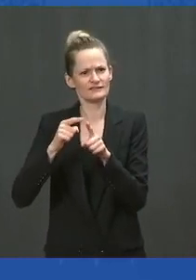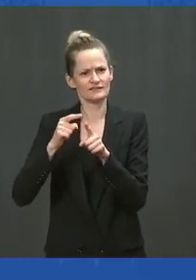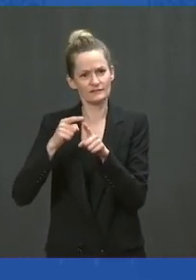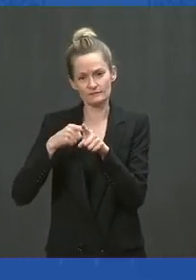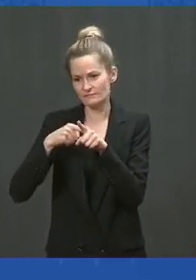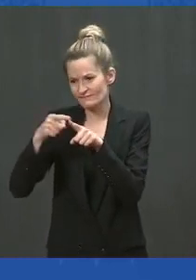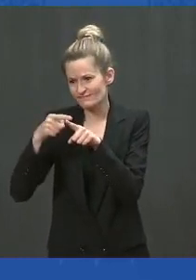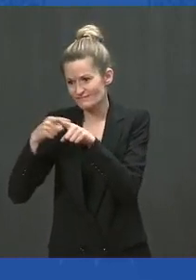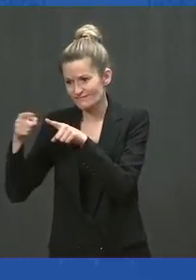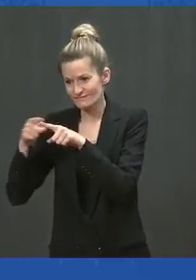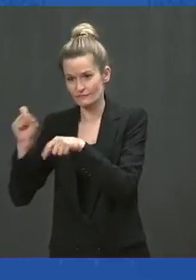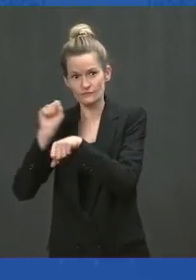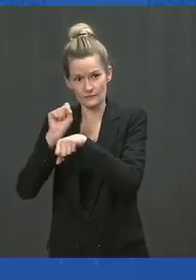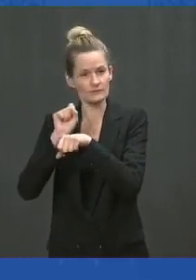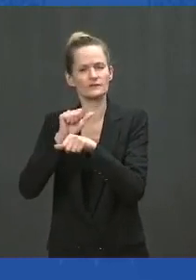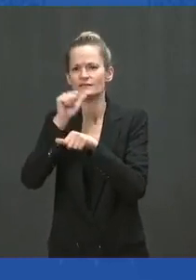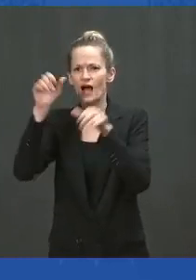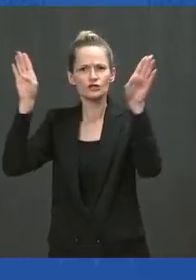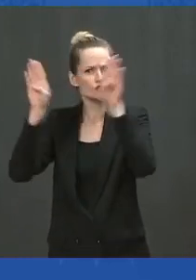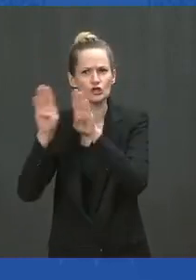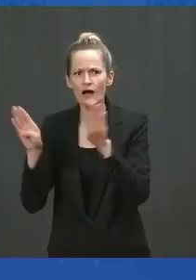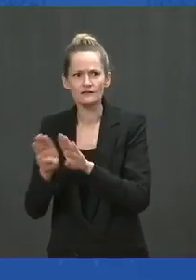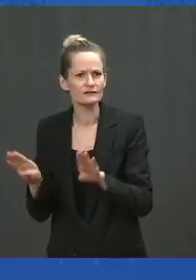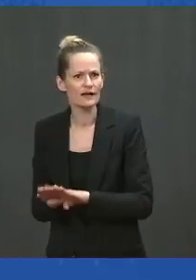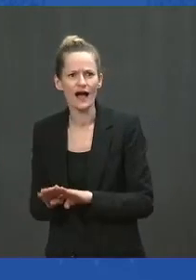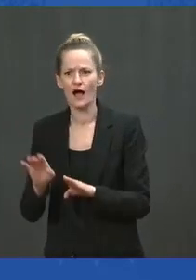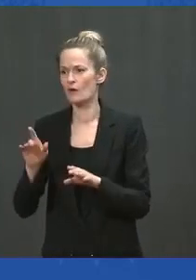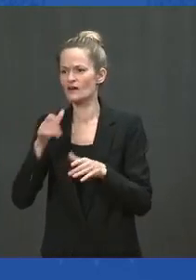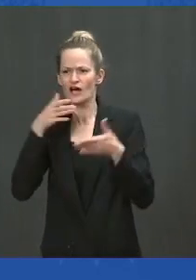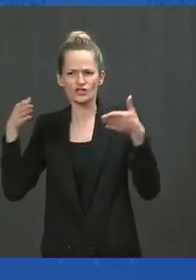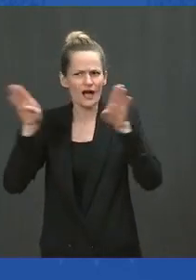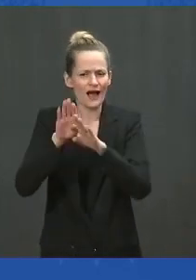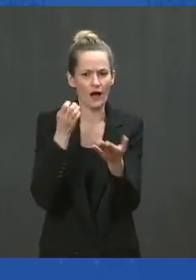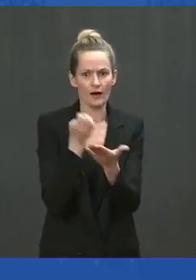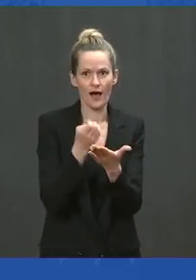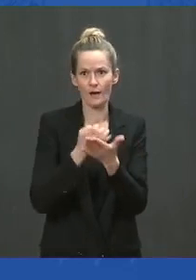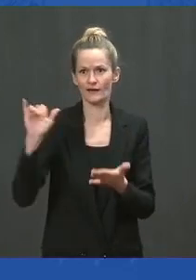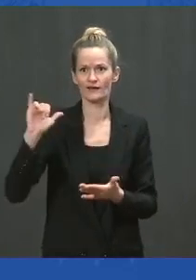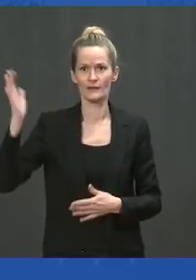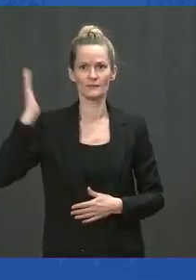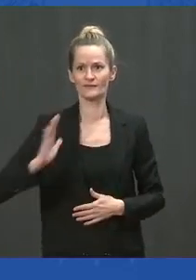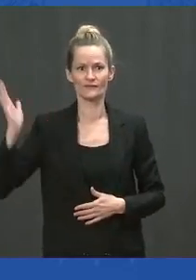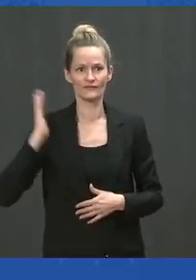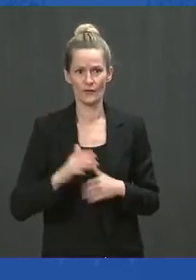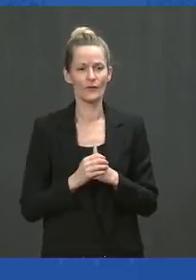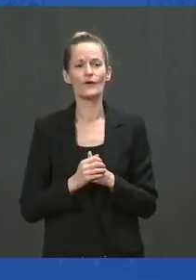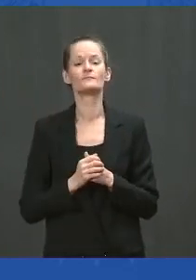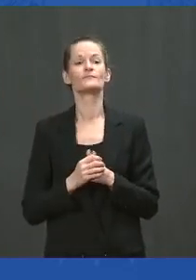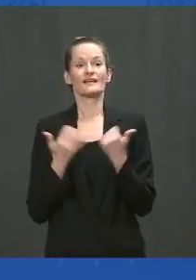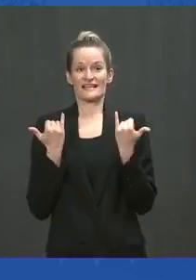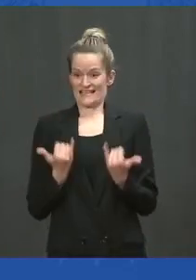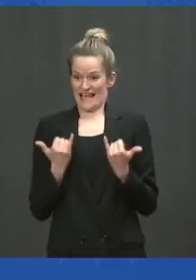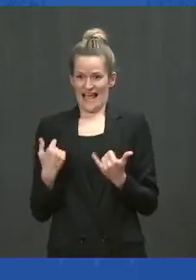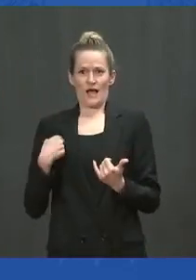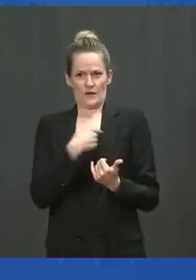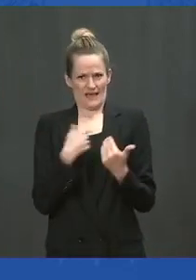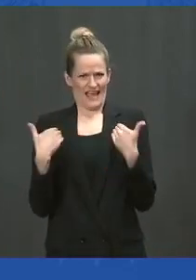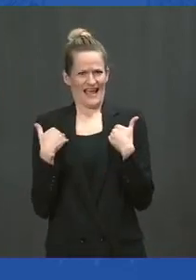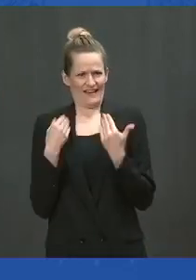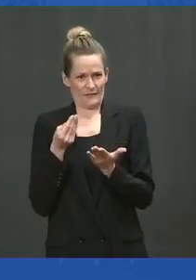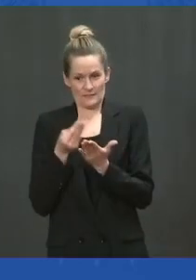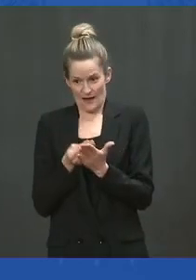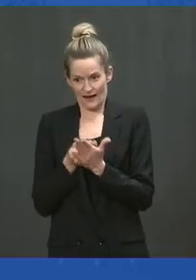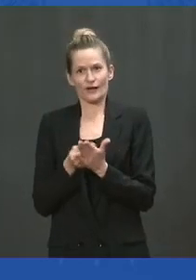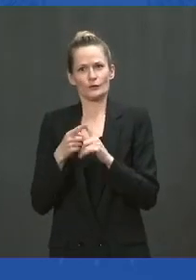to office, COVID-19 crisis and economic crisis were unrelenting and devastating for people. And as